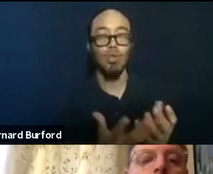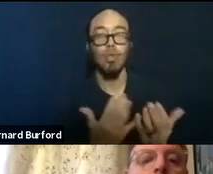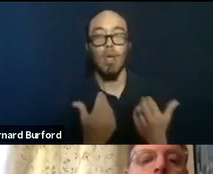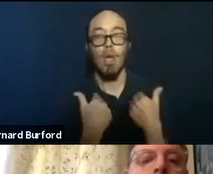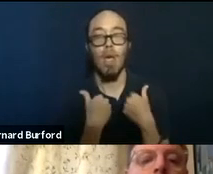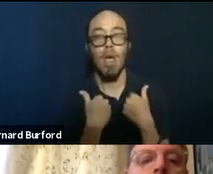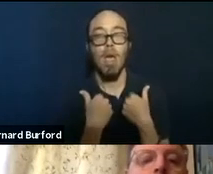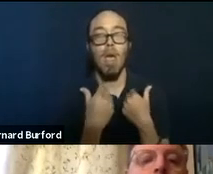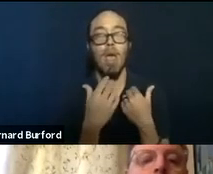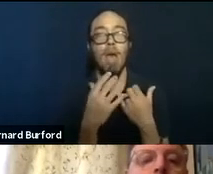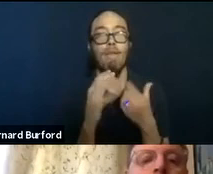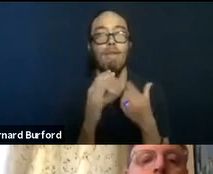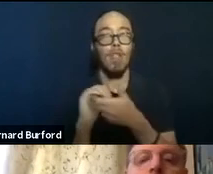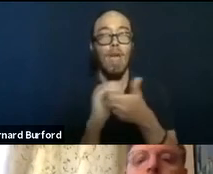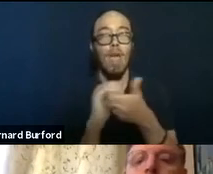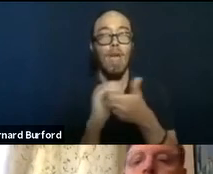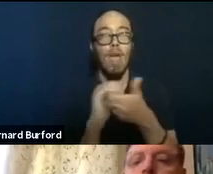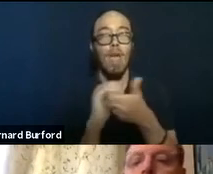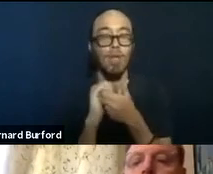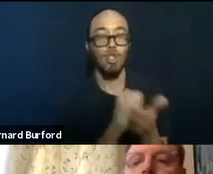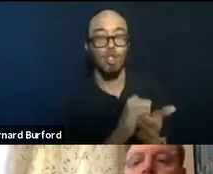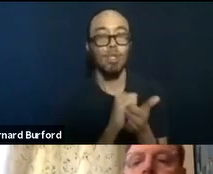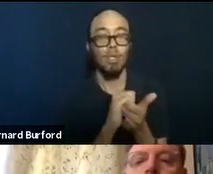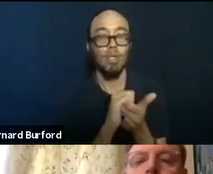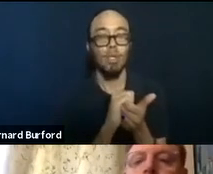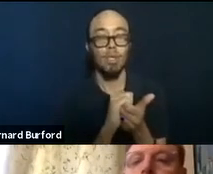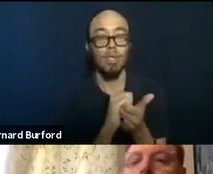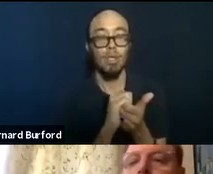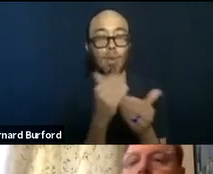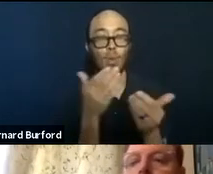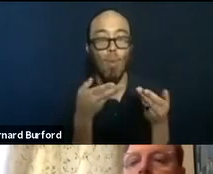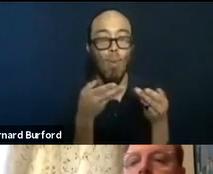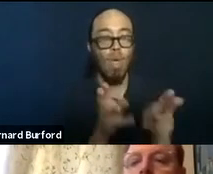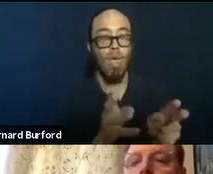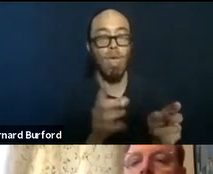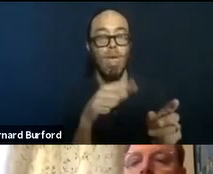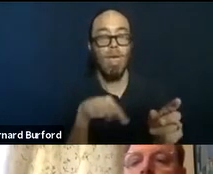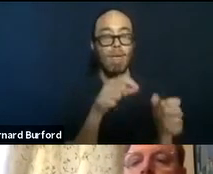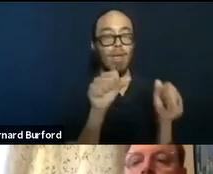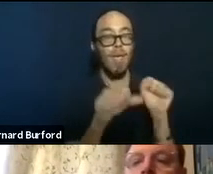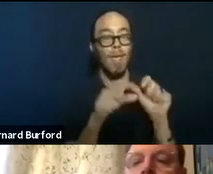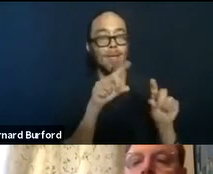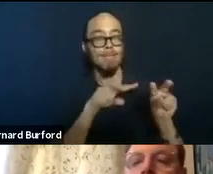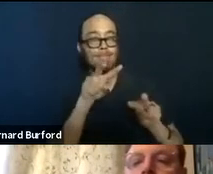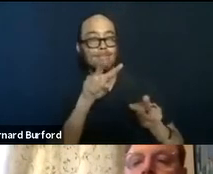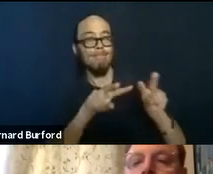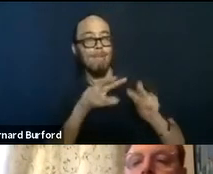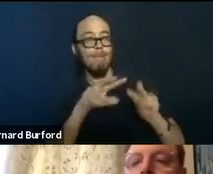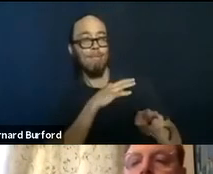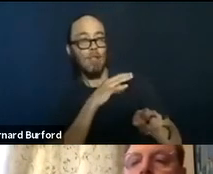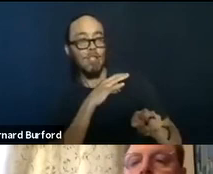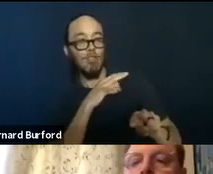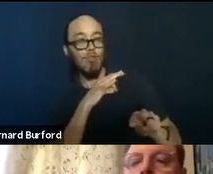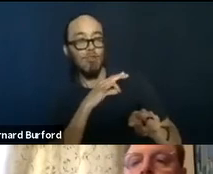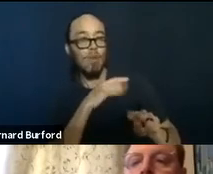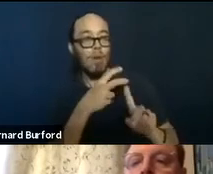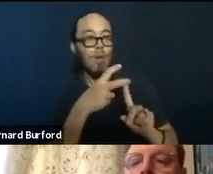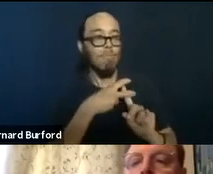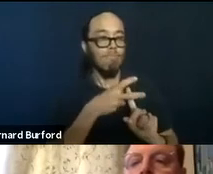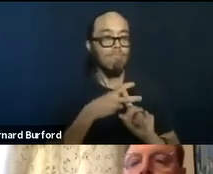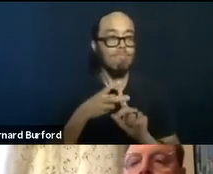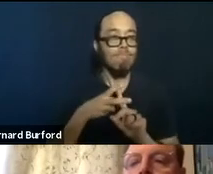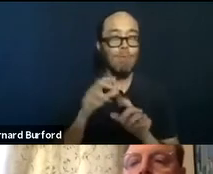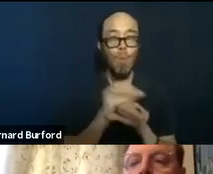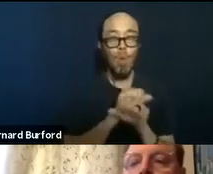a collaboration medium so that they can engage volunteerism, they can work on projects